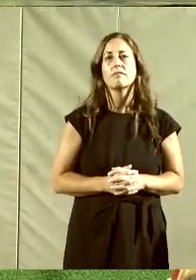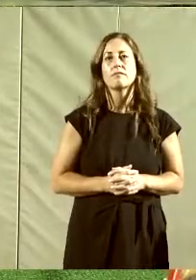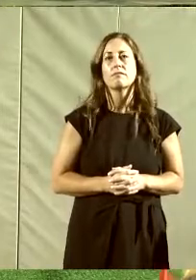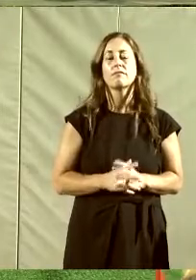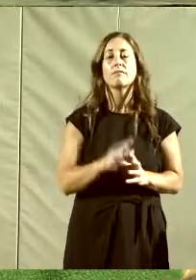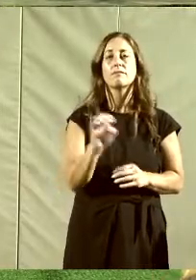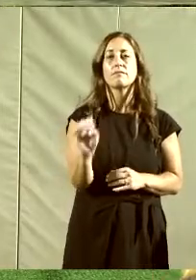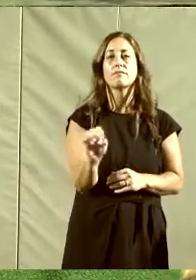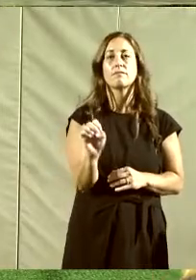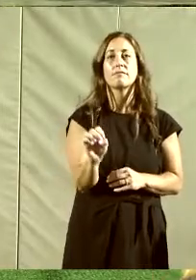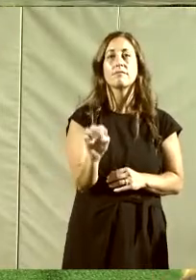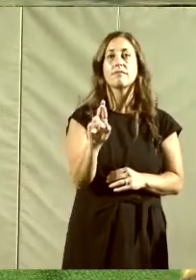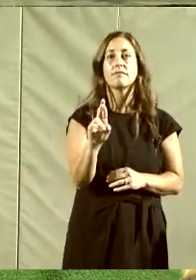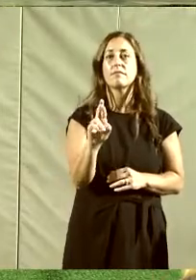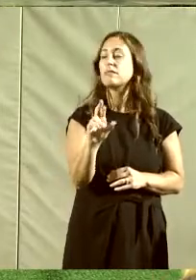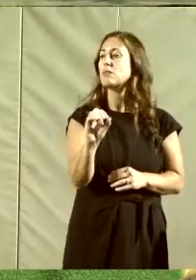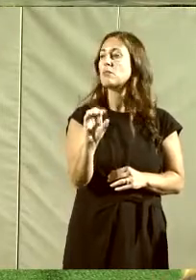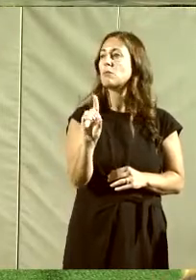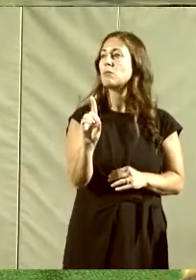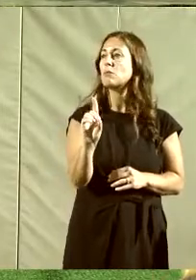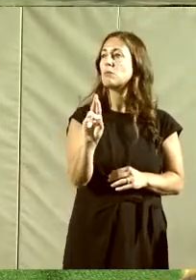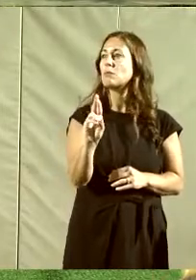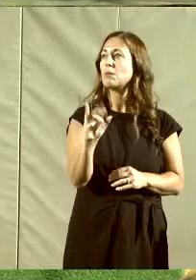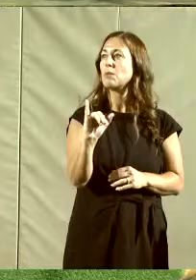Ezequiel Rodriguez.